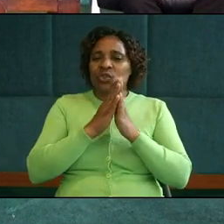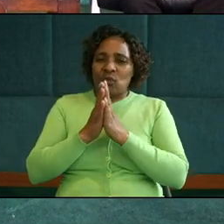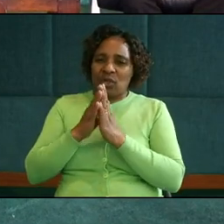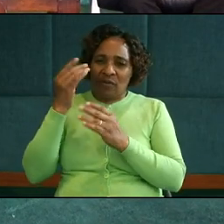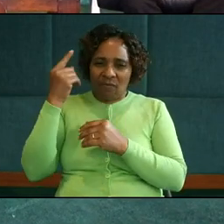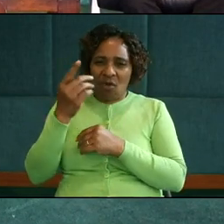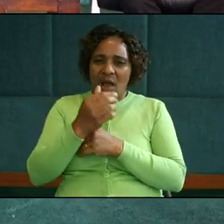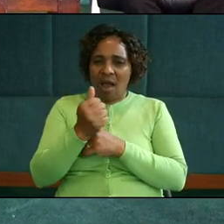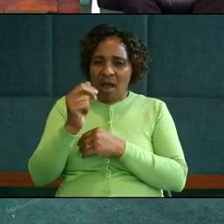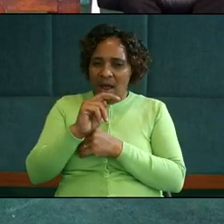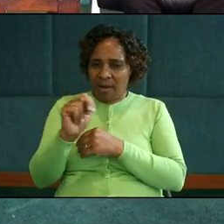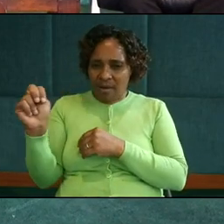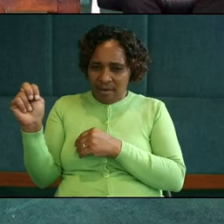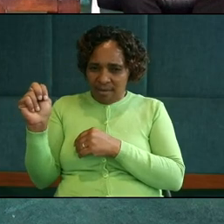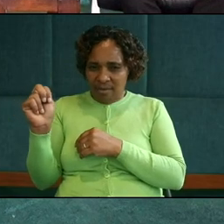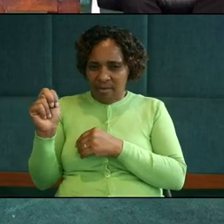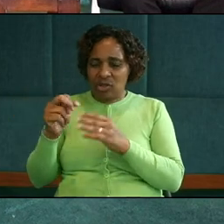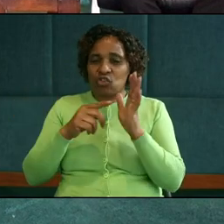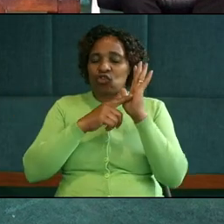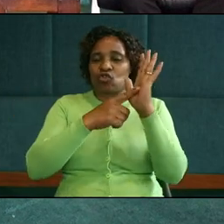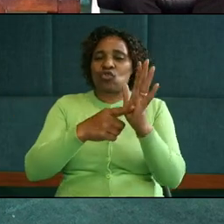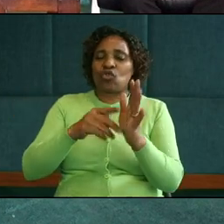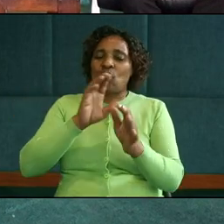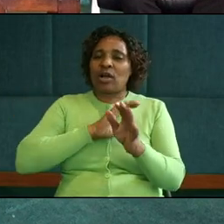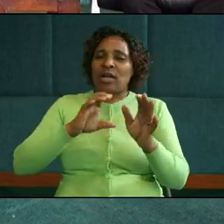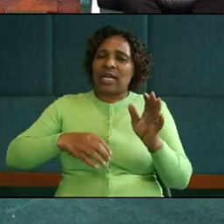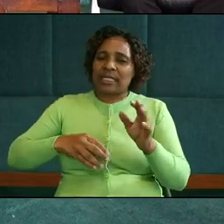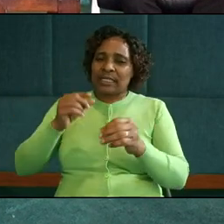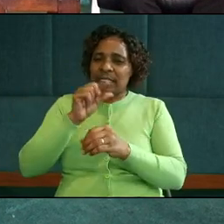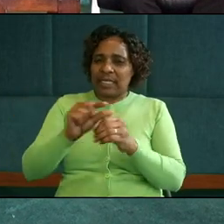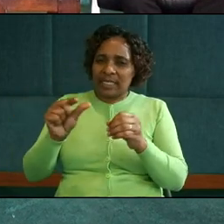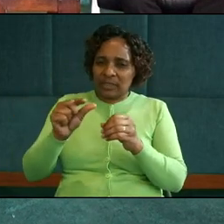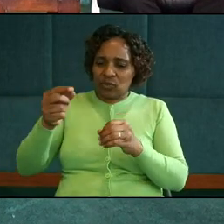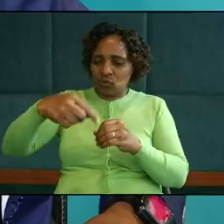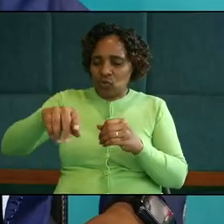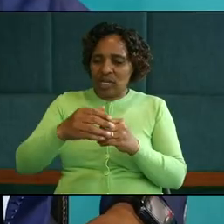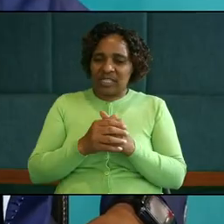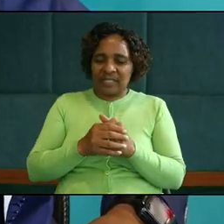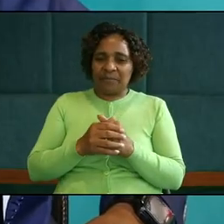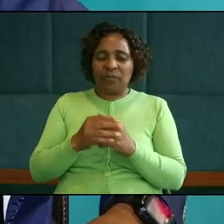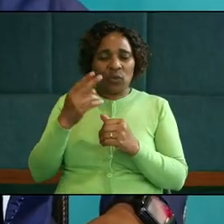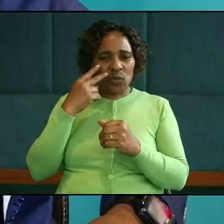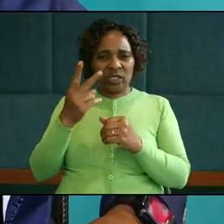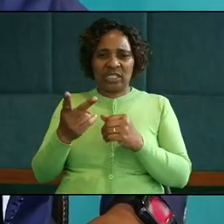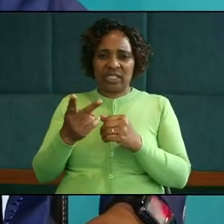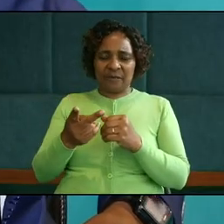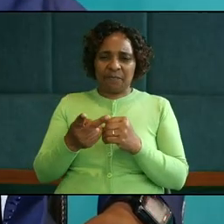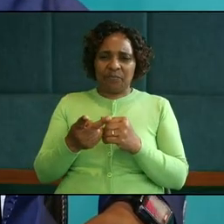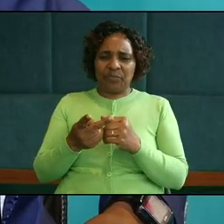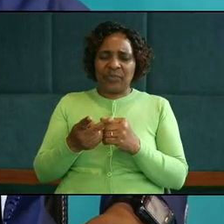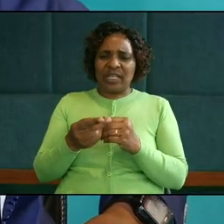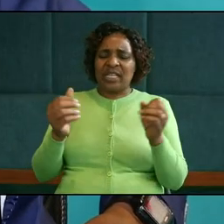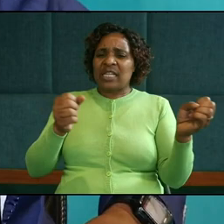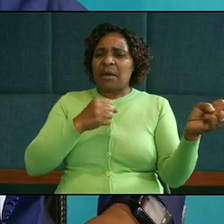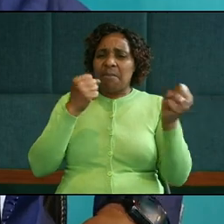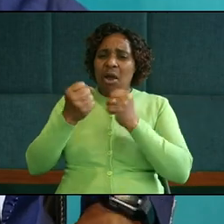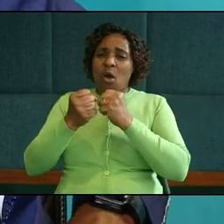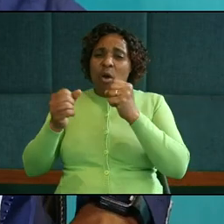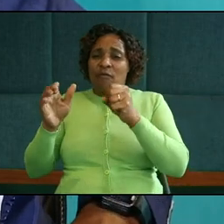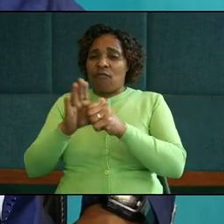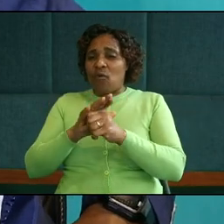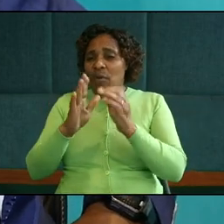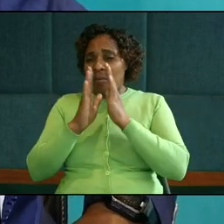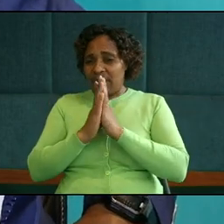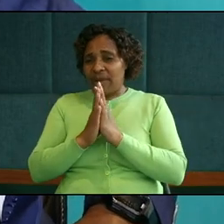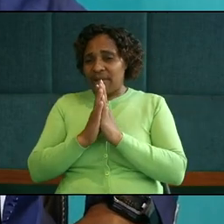Hannah demonstrate Christ's grace, you know, his grace to us? You know, we see that, you know, in the power of prayer, you